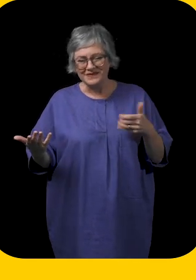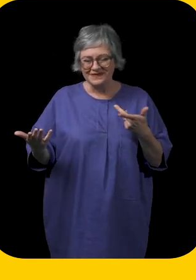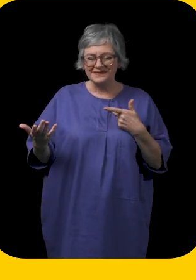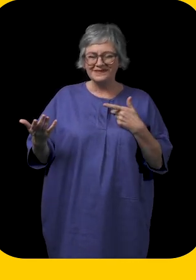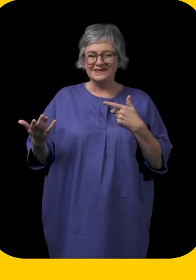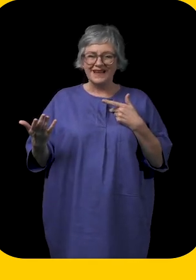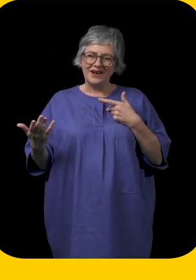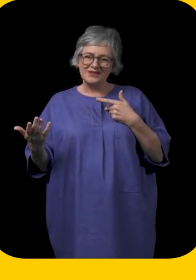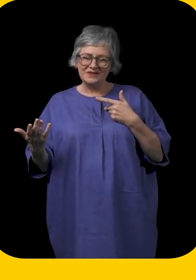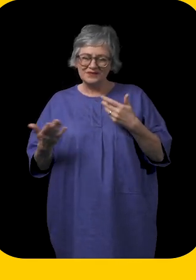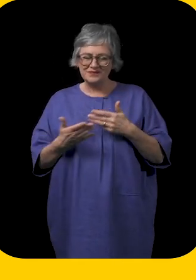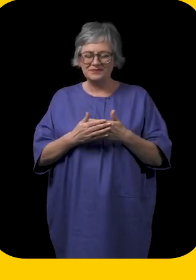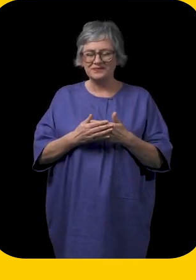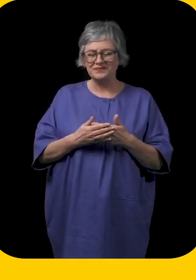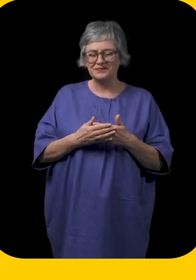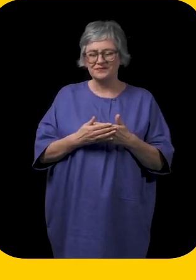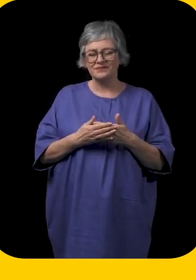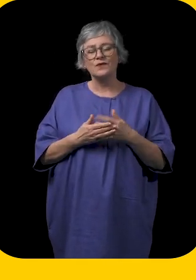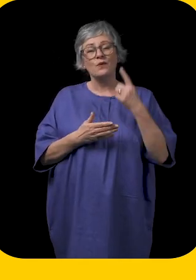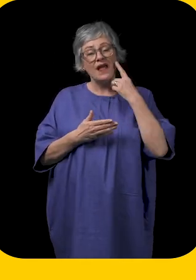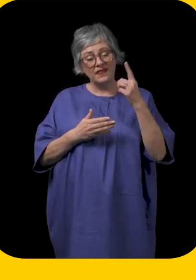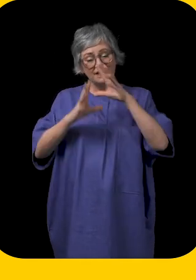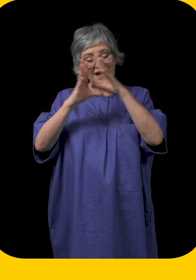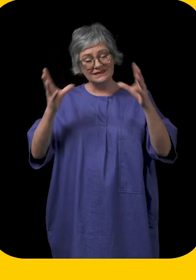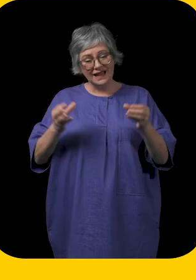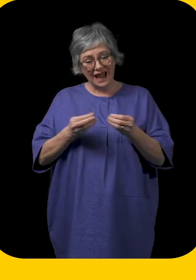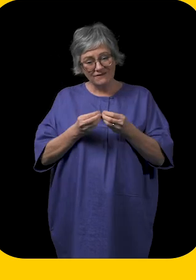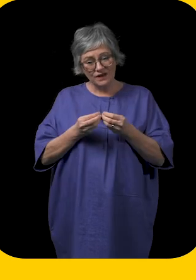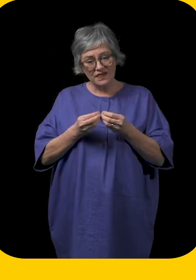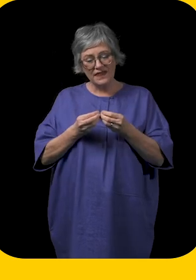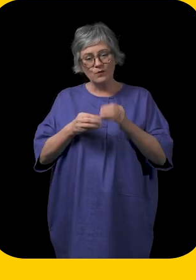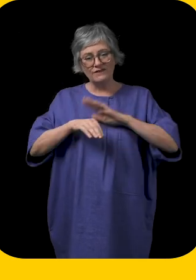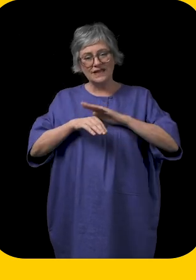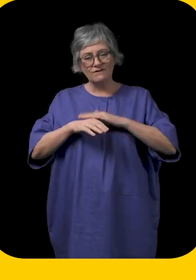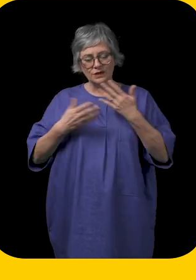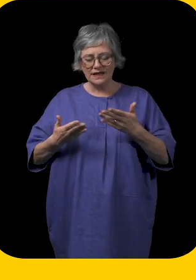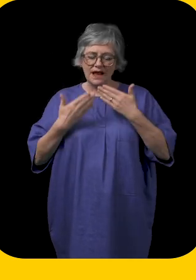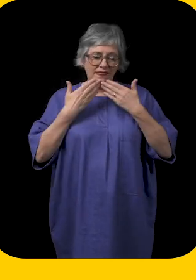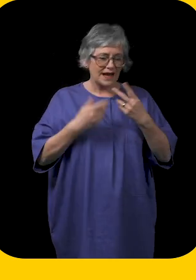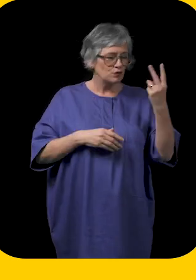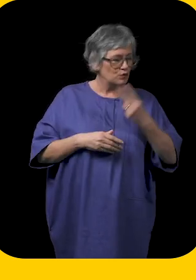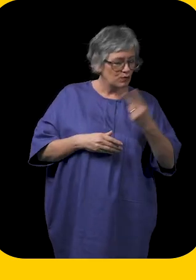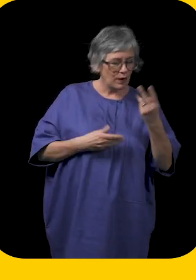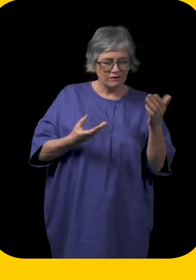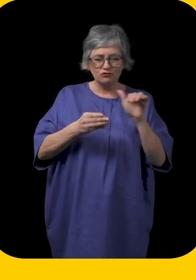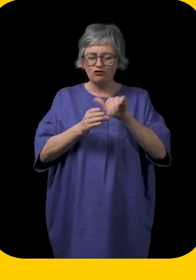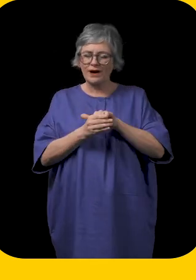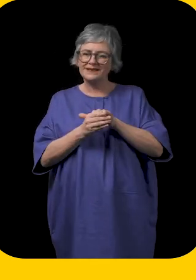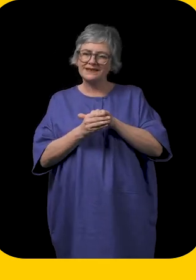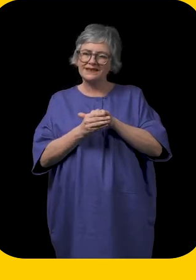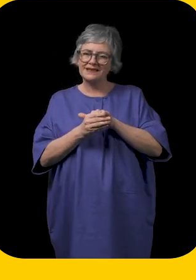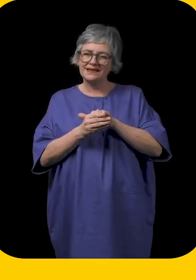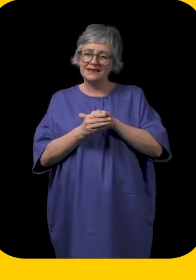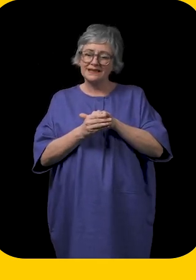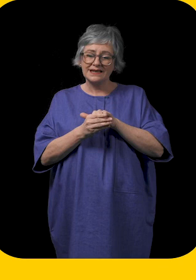24, 25 now, and I'm like, oh yeah, well. Time traveling. Well, I think that's everything that we have